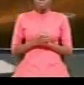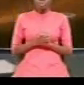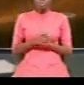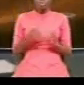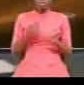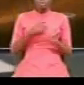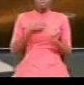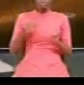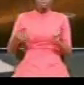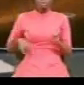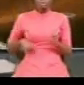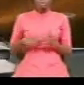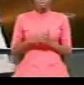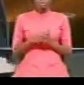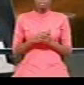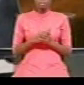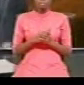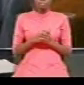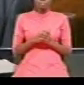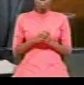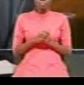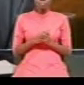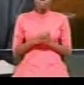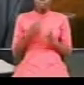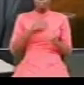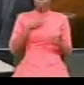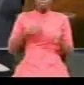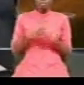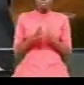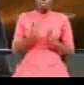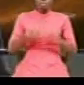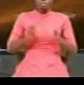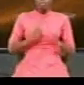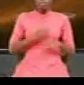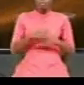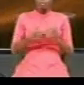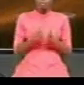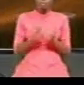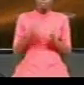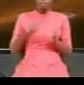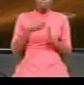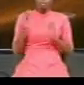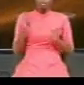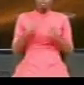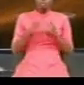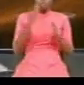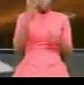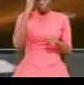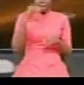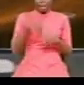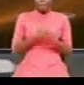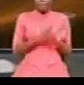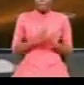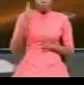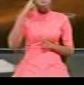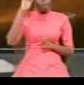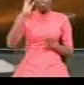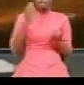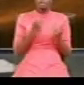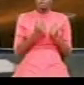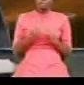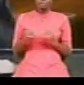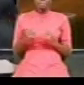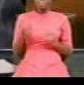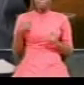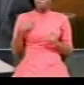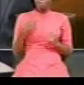Christ gave us all that we need to know in preparation for his coming.